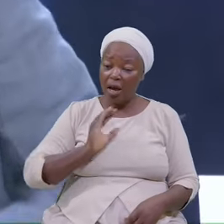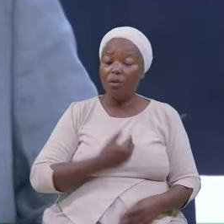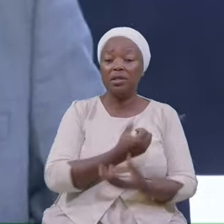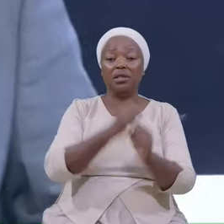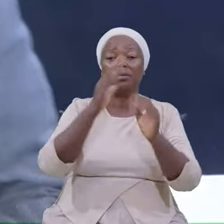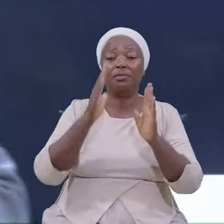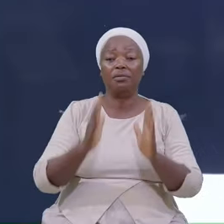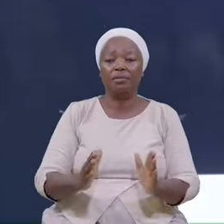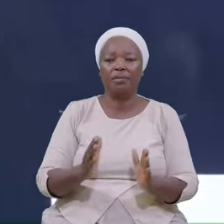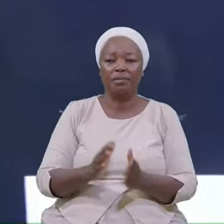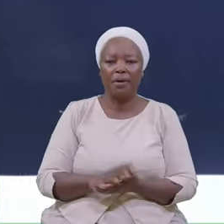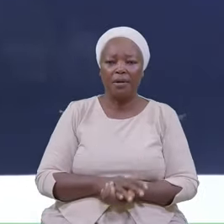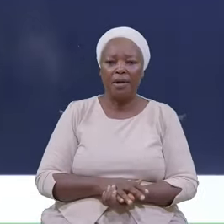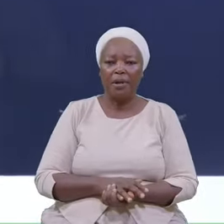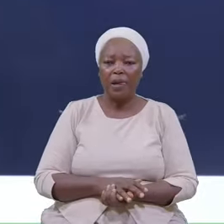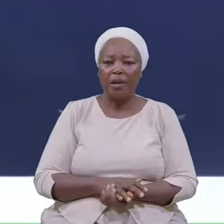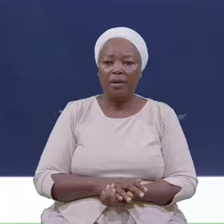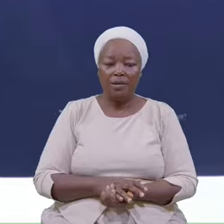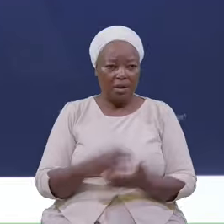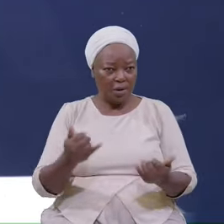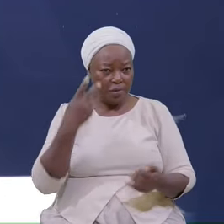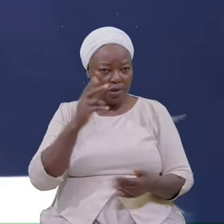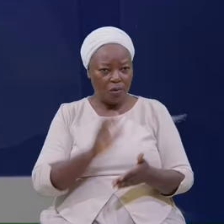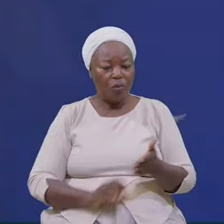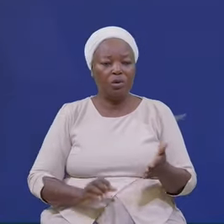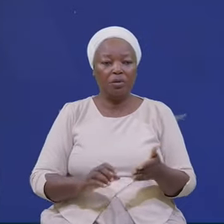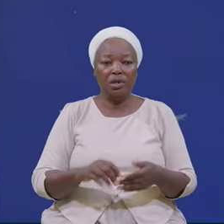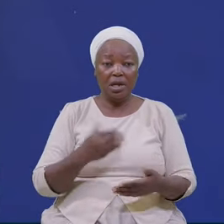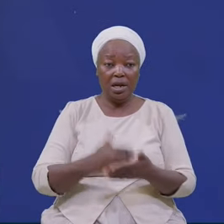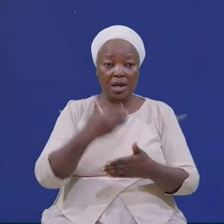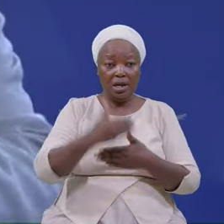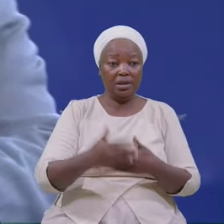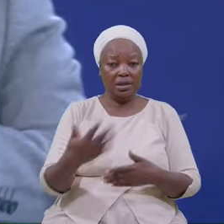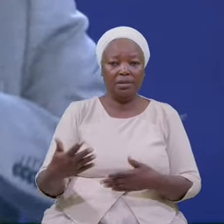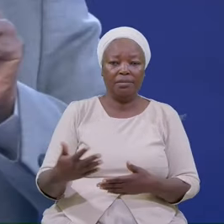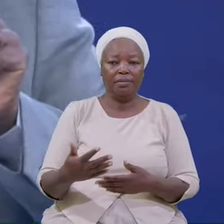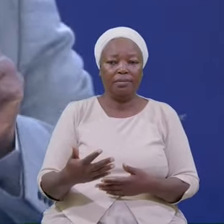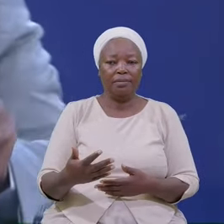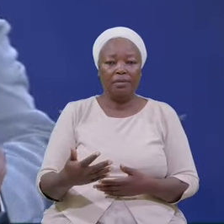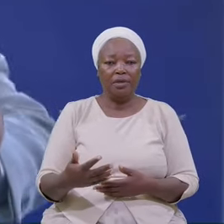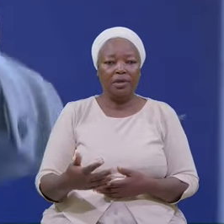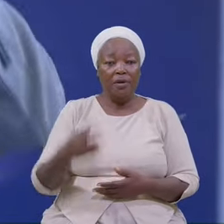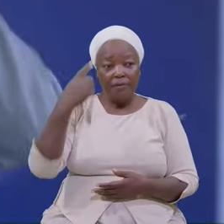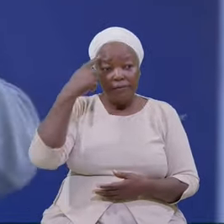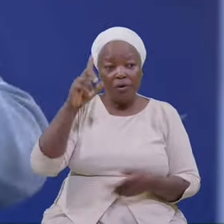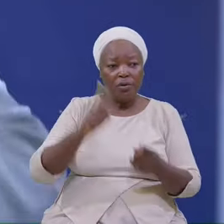soit prince, roi des rois et notre sauveur. Regardez ce qui suit. For to